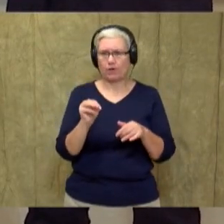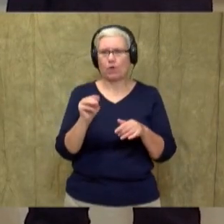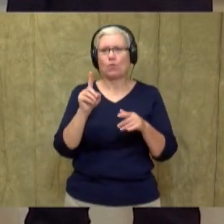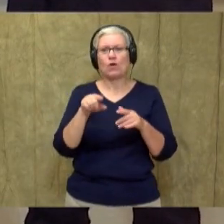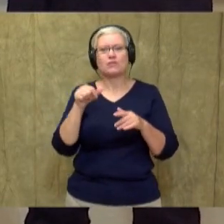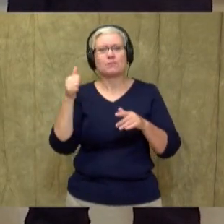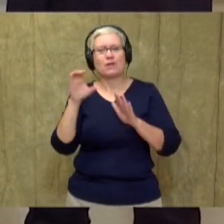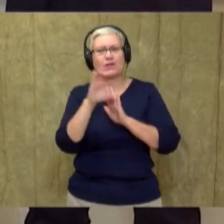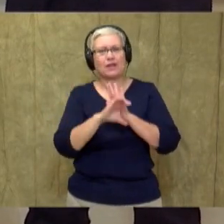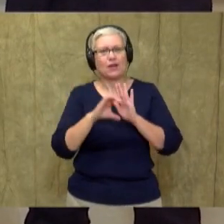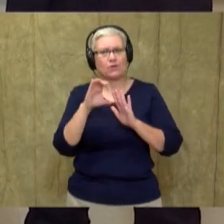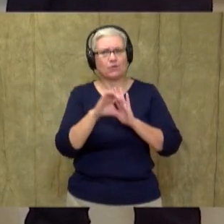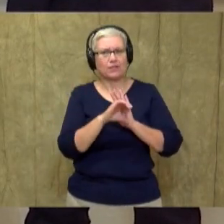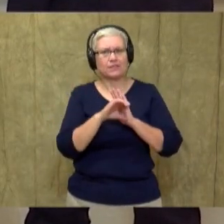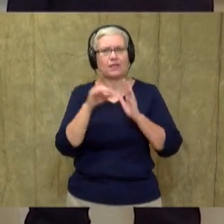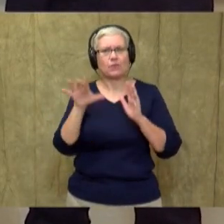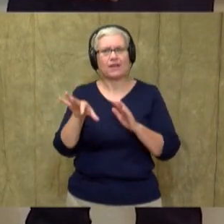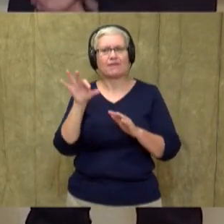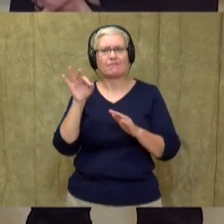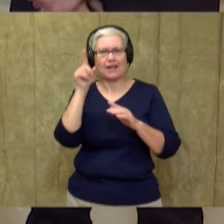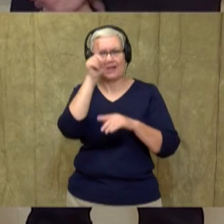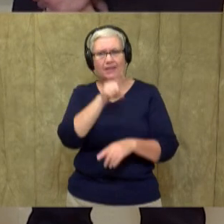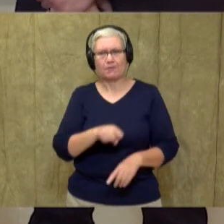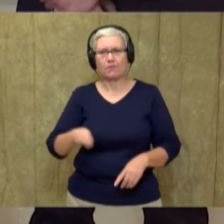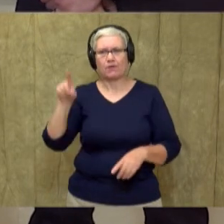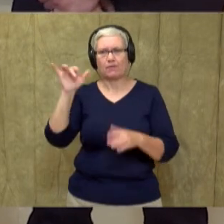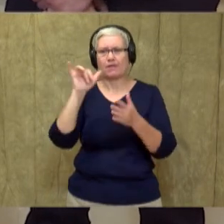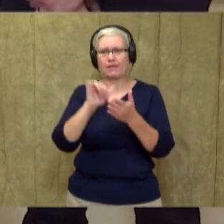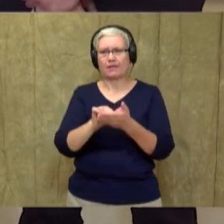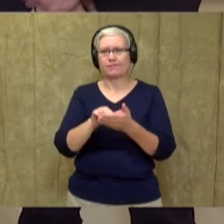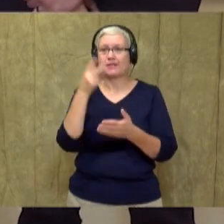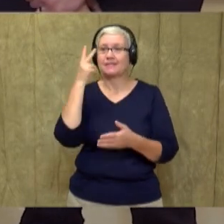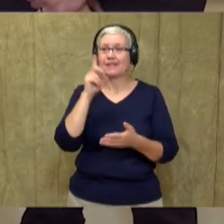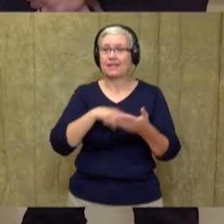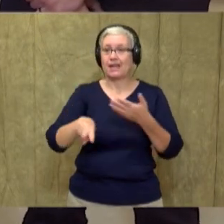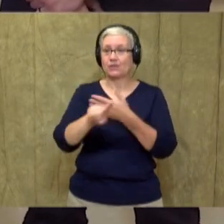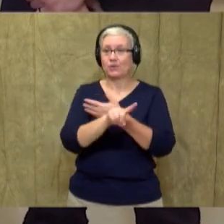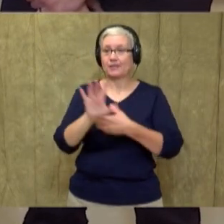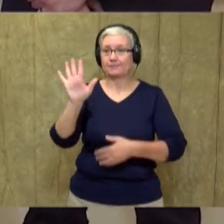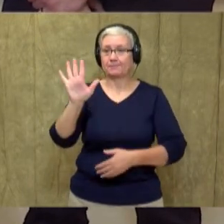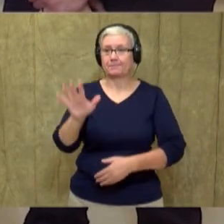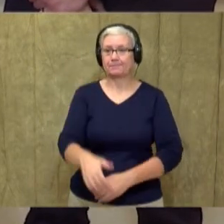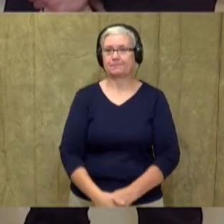about a parabola are given to us? That's all the time we have for today. I will see you all next week.